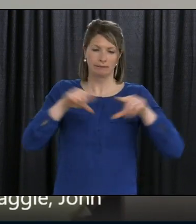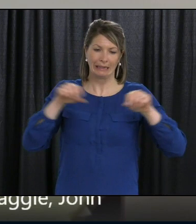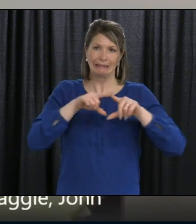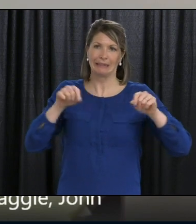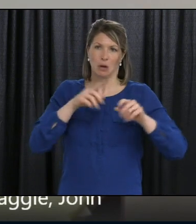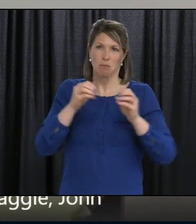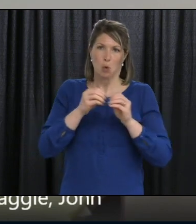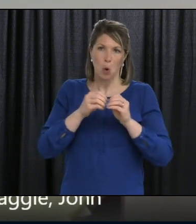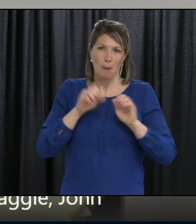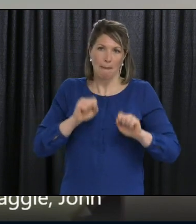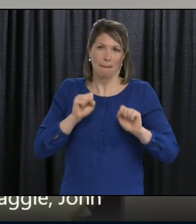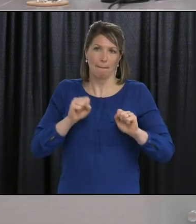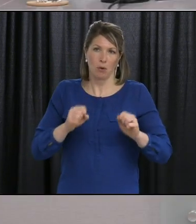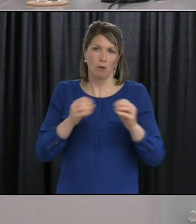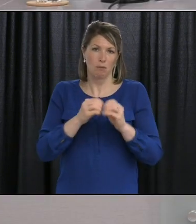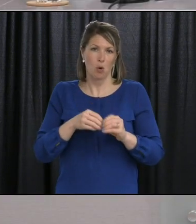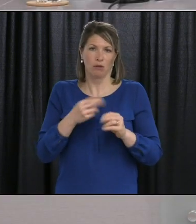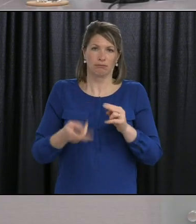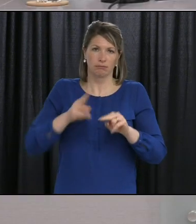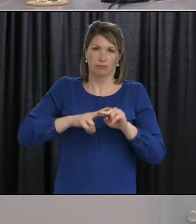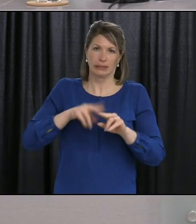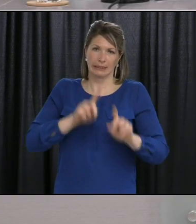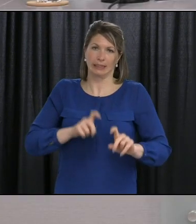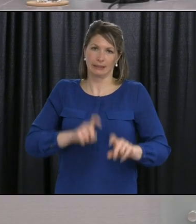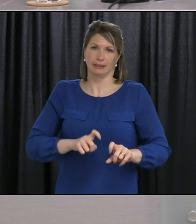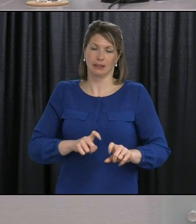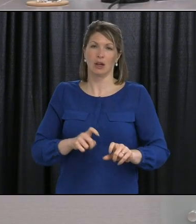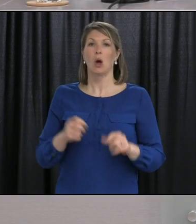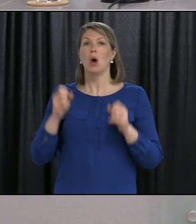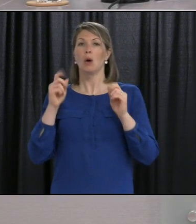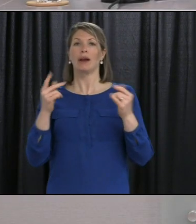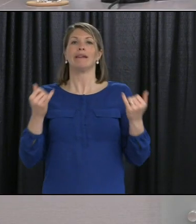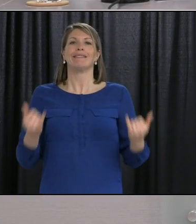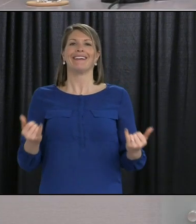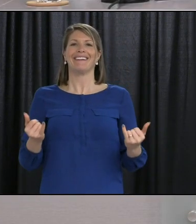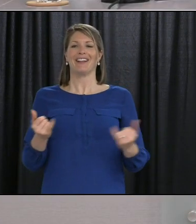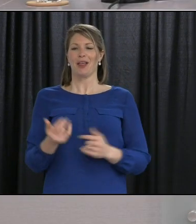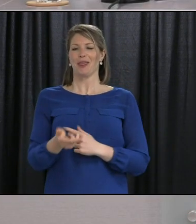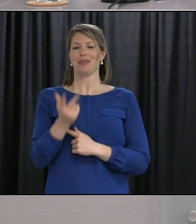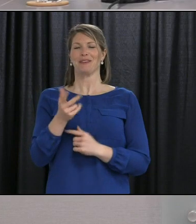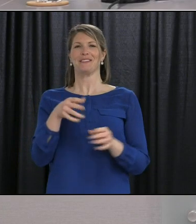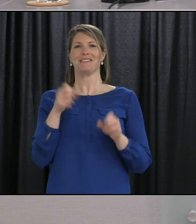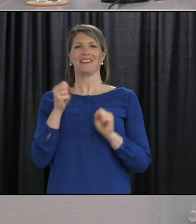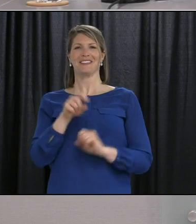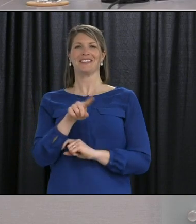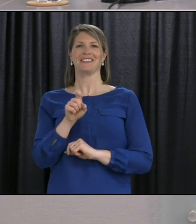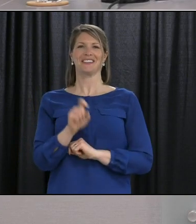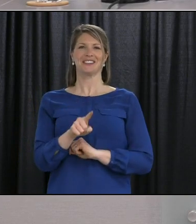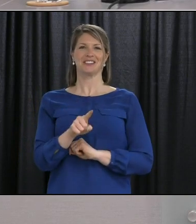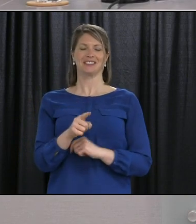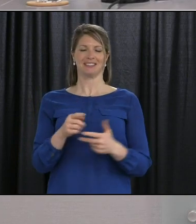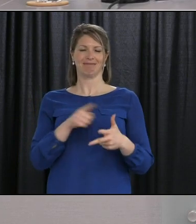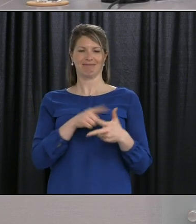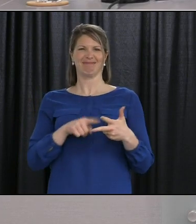you. We're going to take 3 quick questions, so please press *1 and the operator will identify